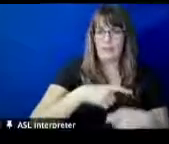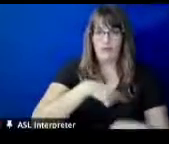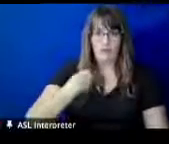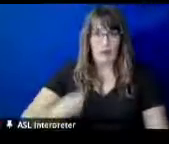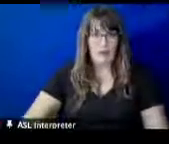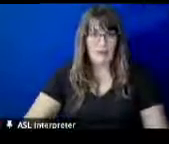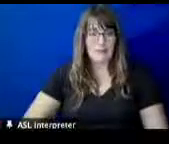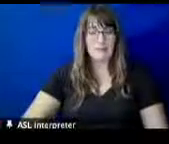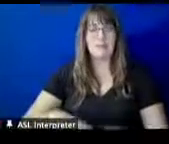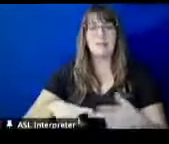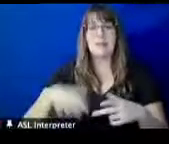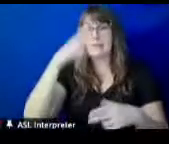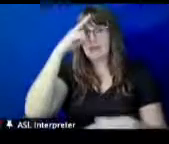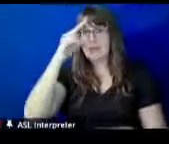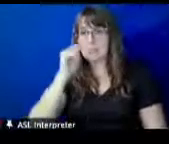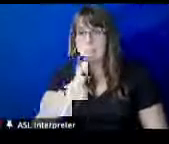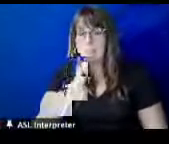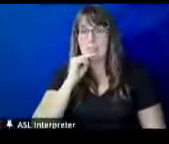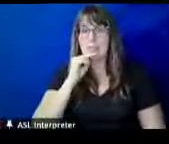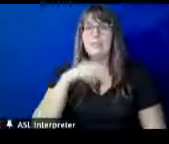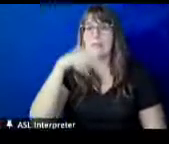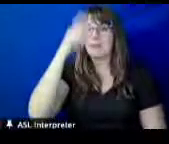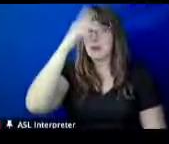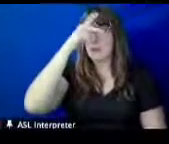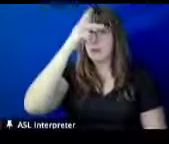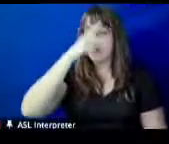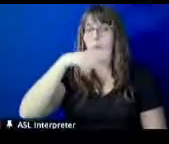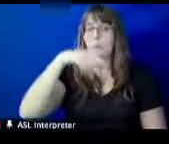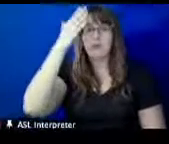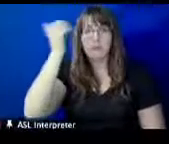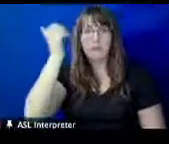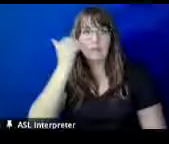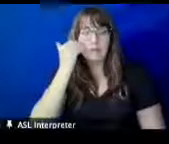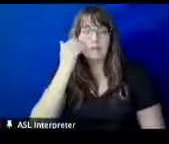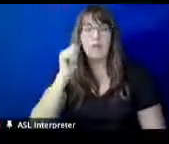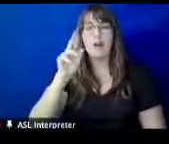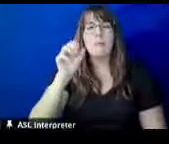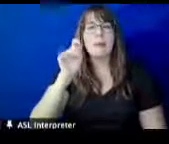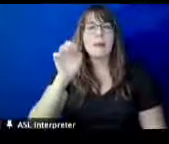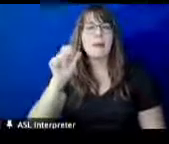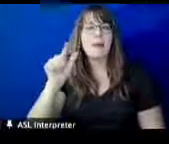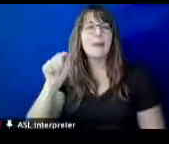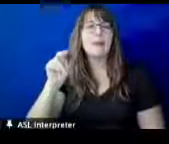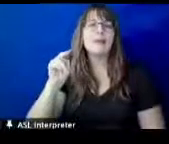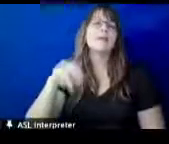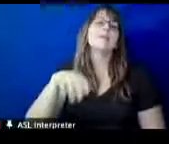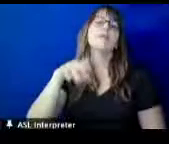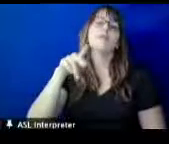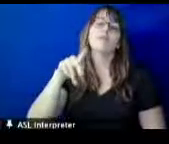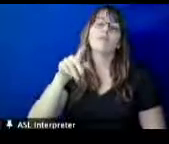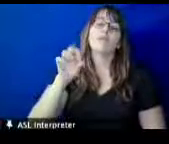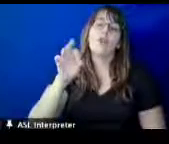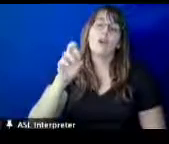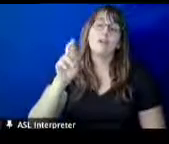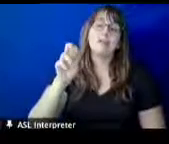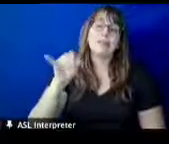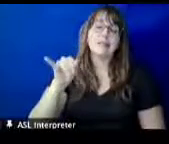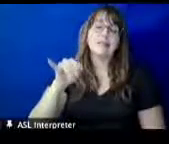Chinese, Vietnamese, Tagalog, Korean, Armenian, Farsi, Arabic,